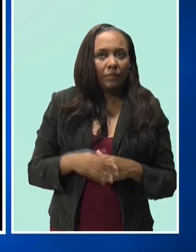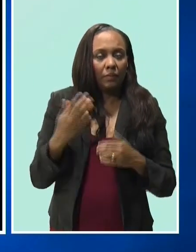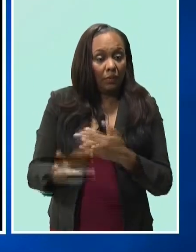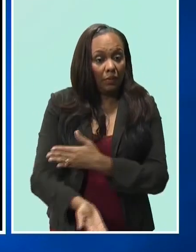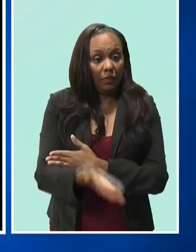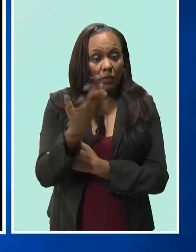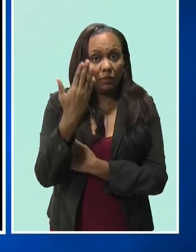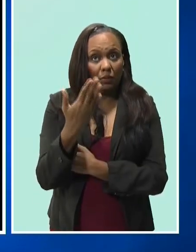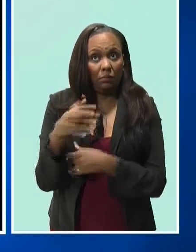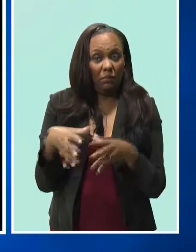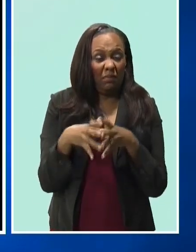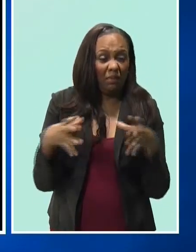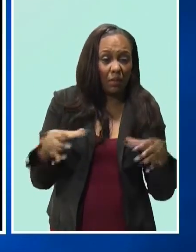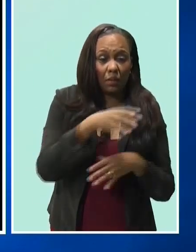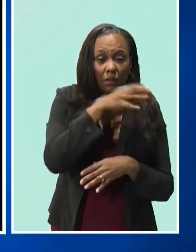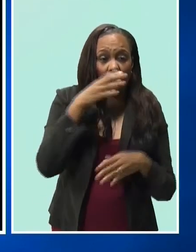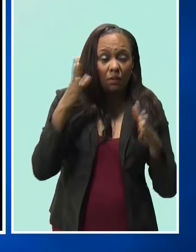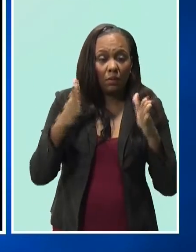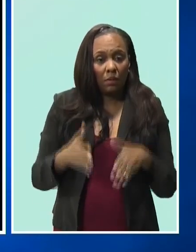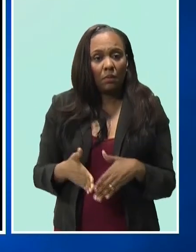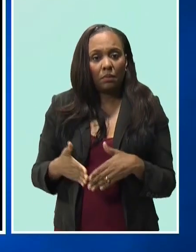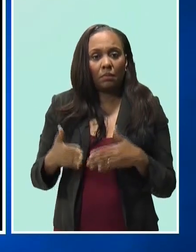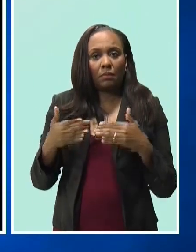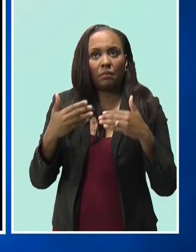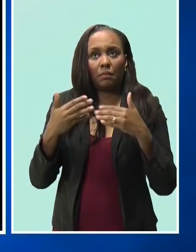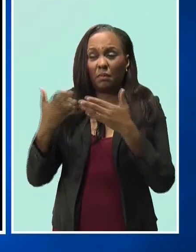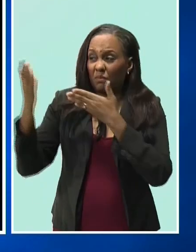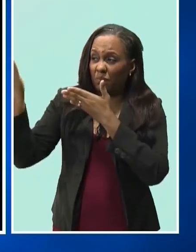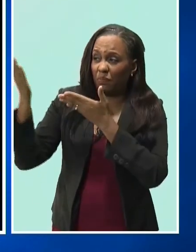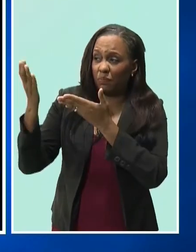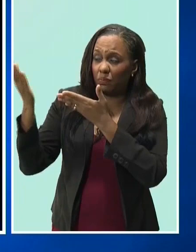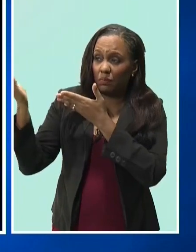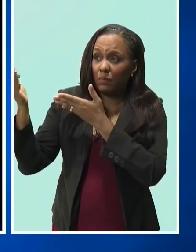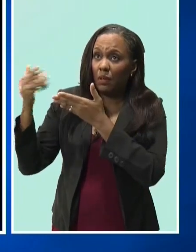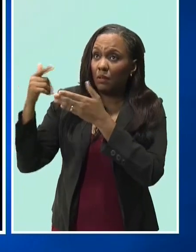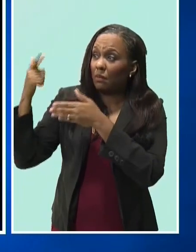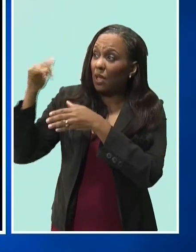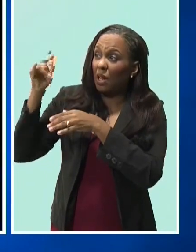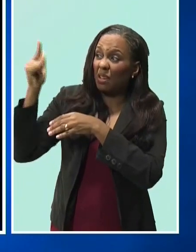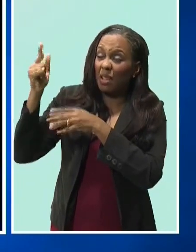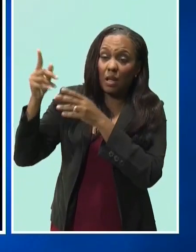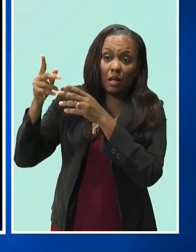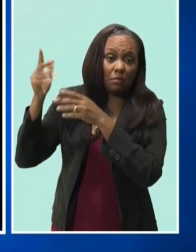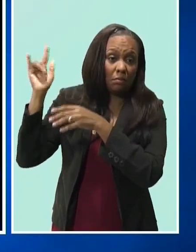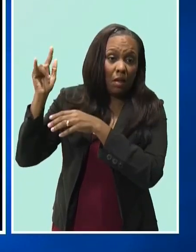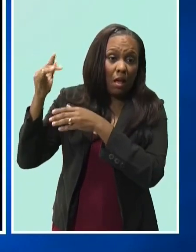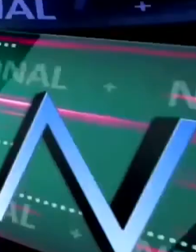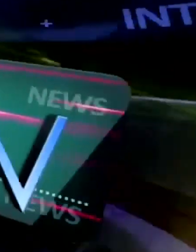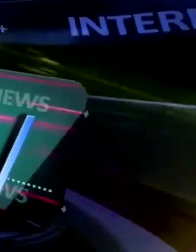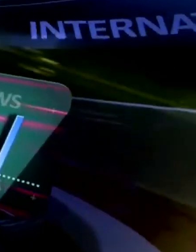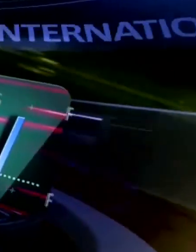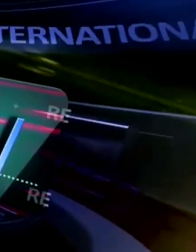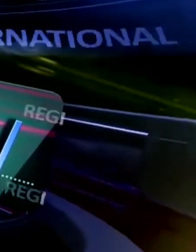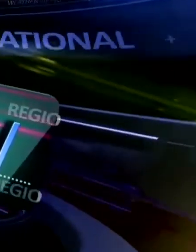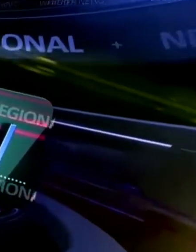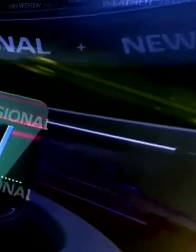where several farmers brought produce right here at the Guichet and were actually paid.